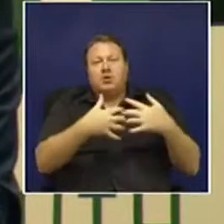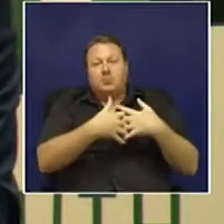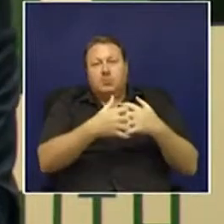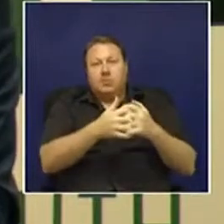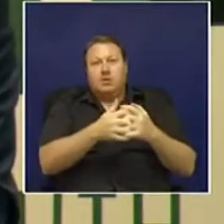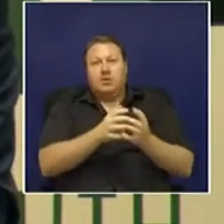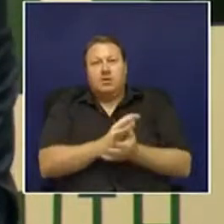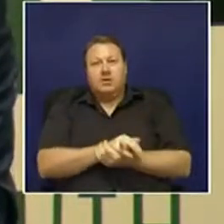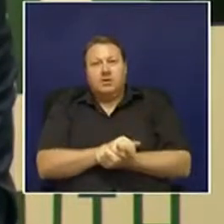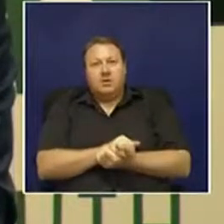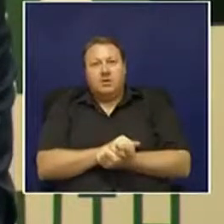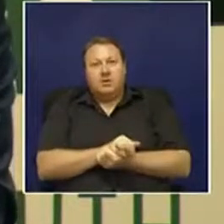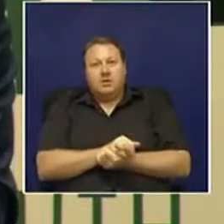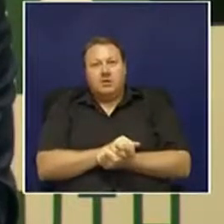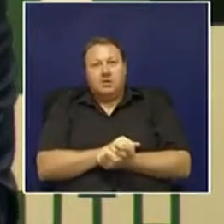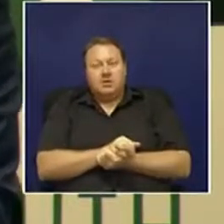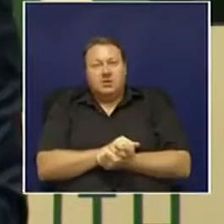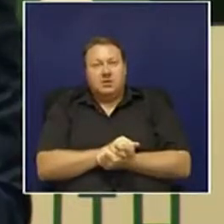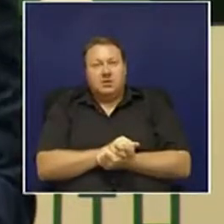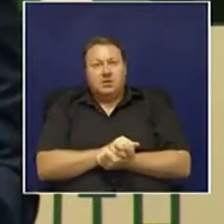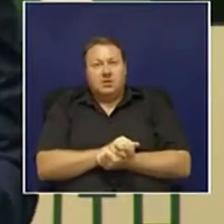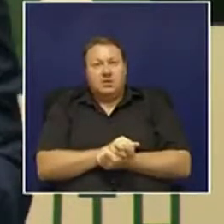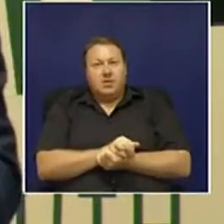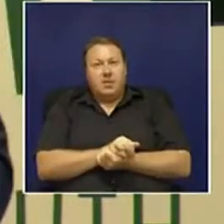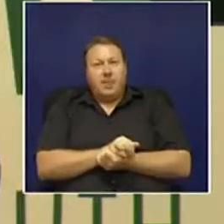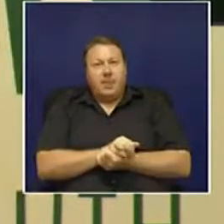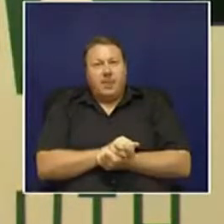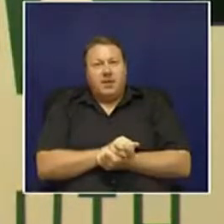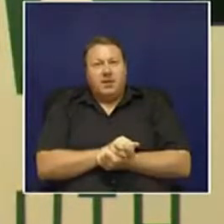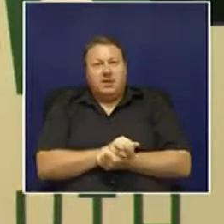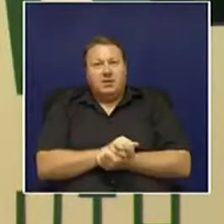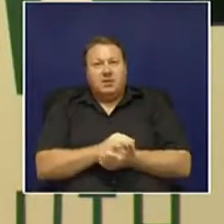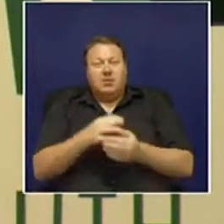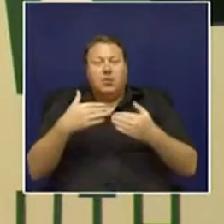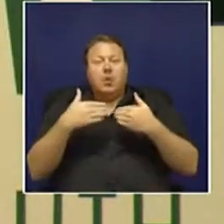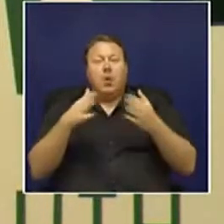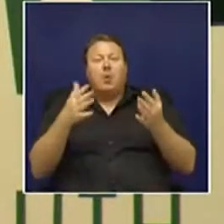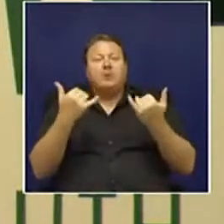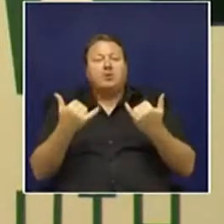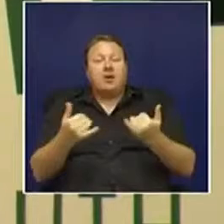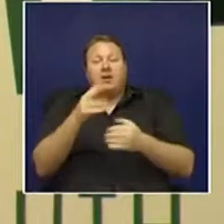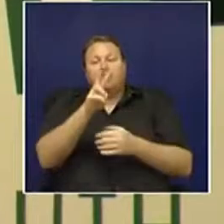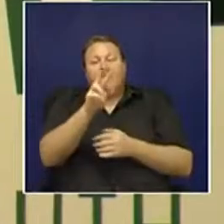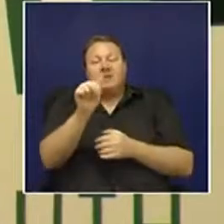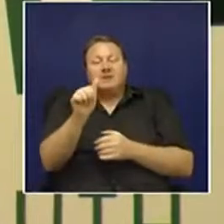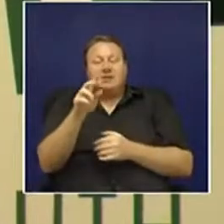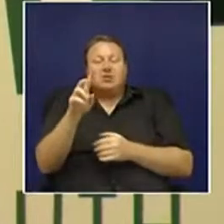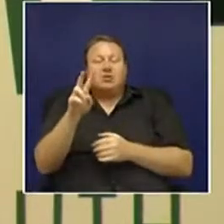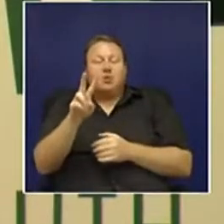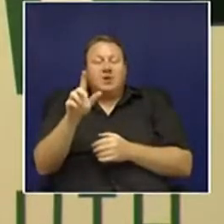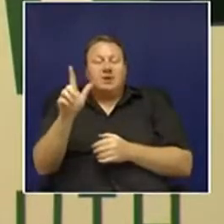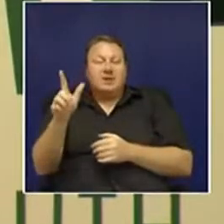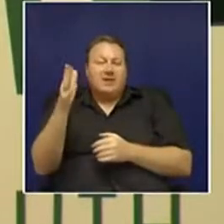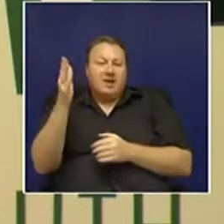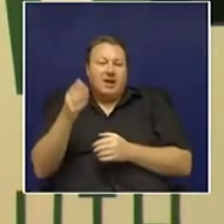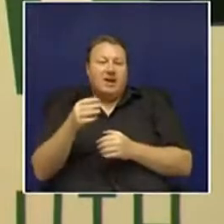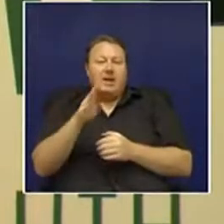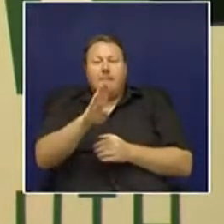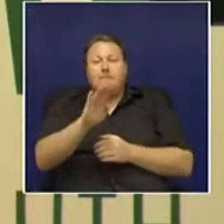for 26-27 cycle opens today, Dr. Mzwaleti.